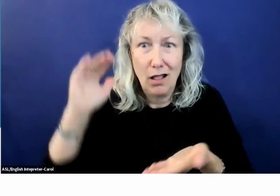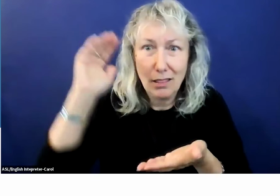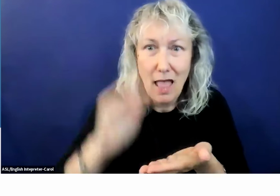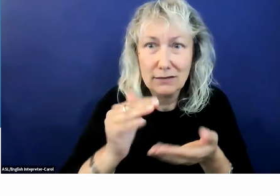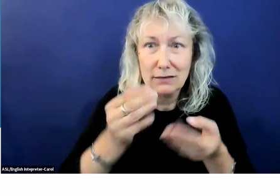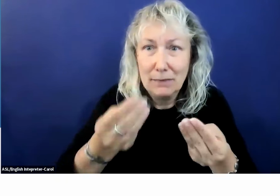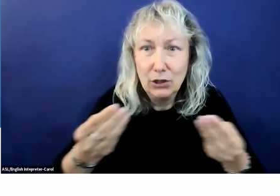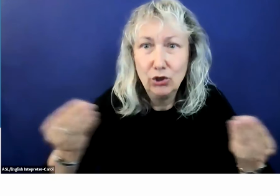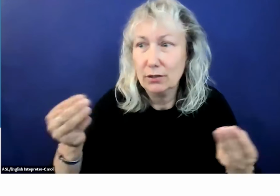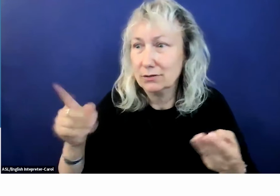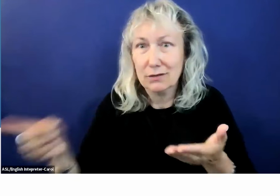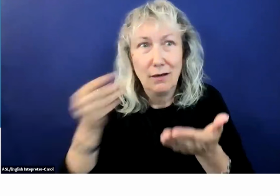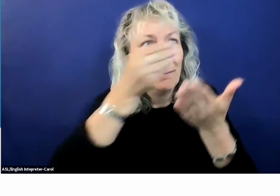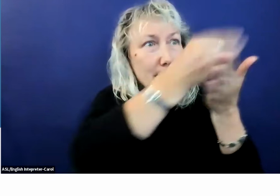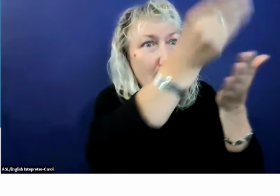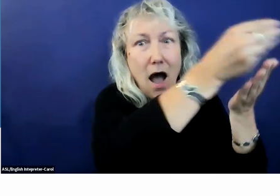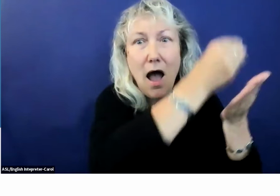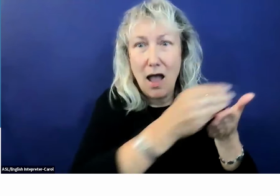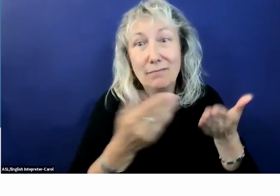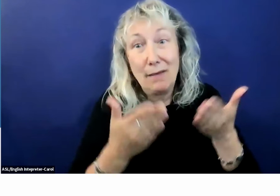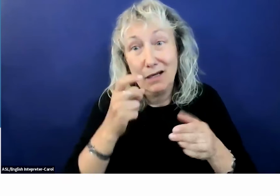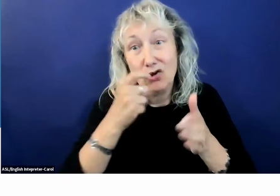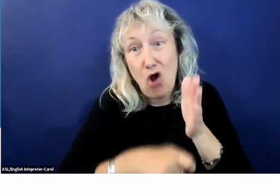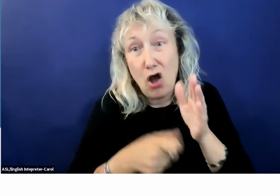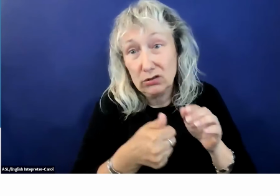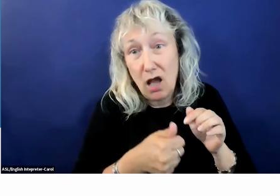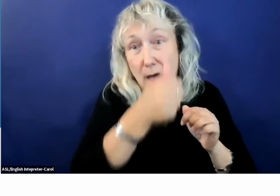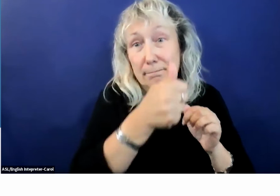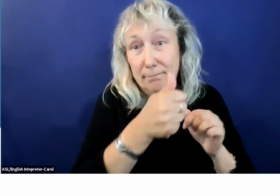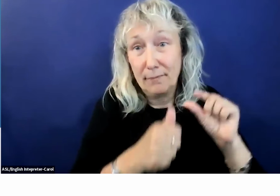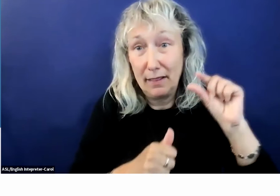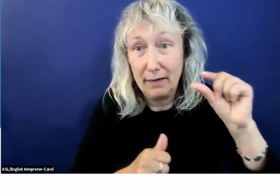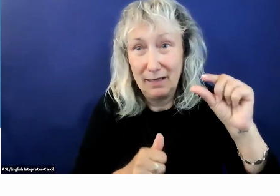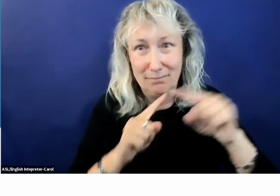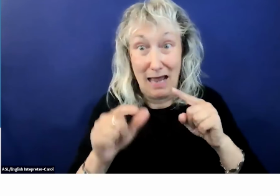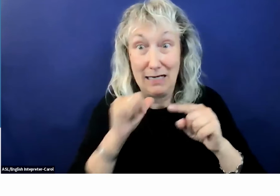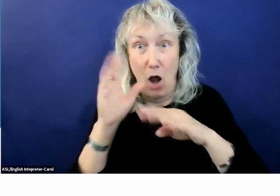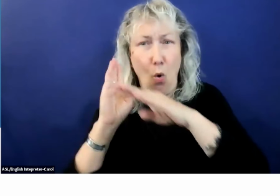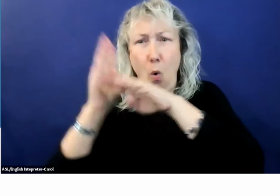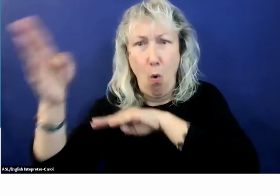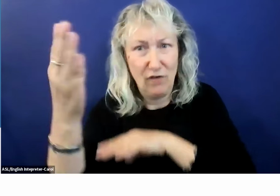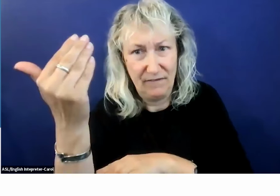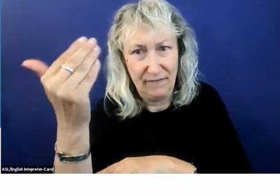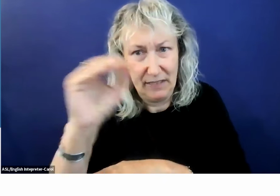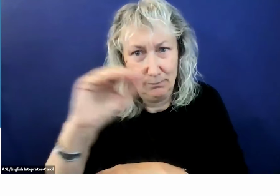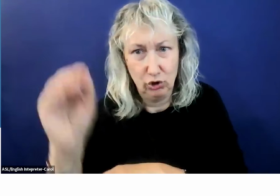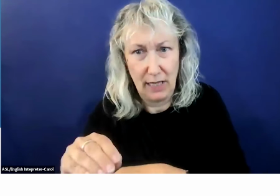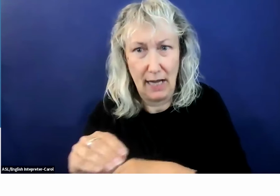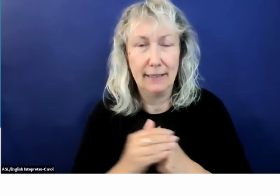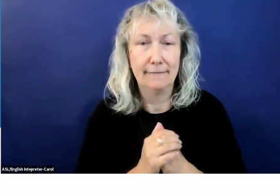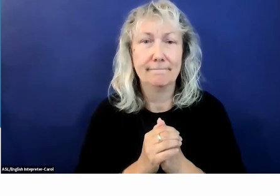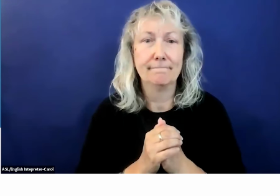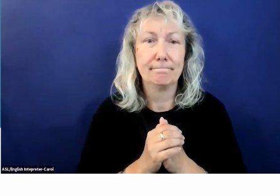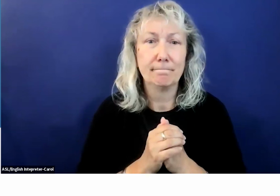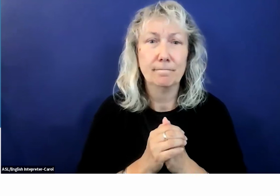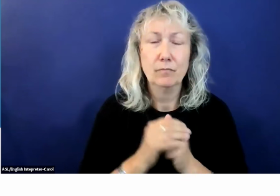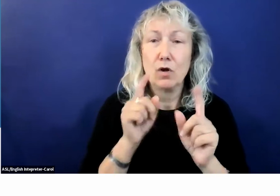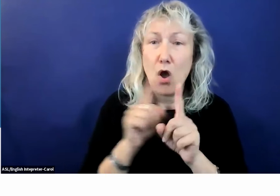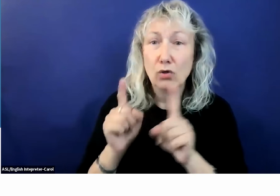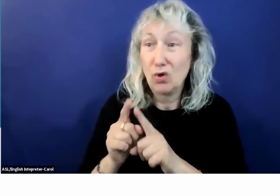as they're buying from suppliers. There also might be additional costs due to a company having to